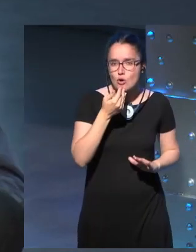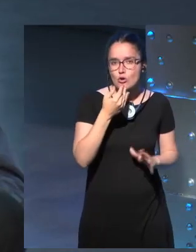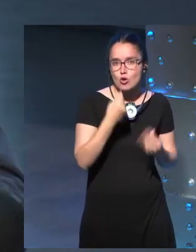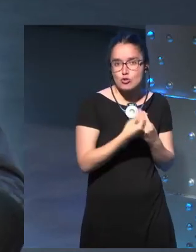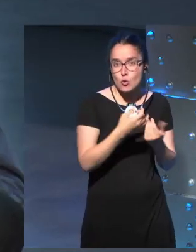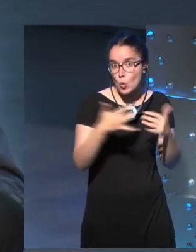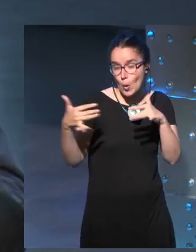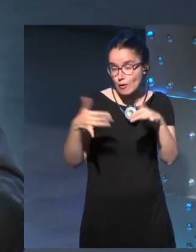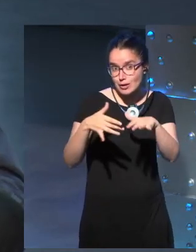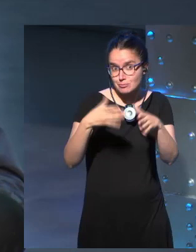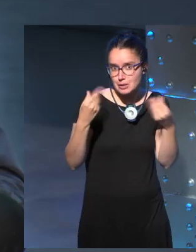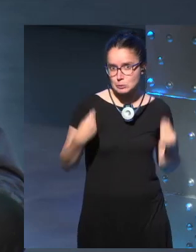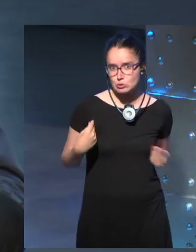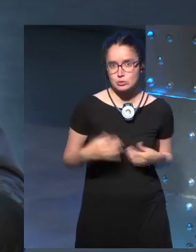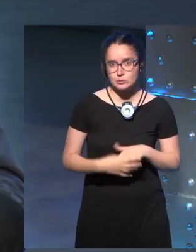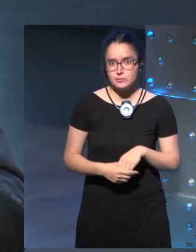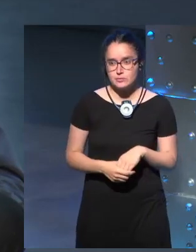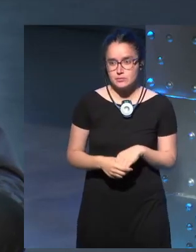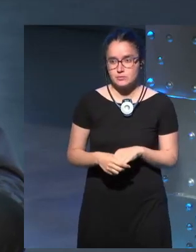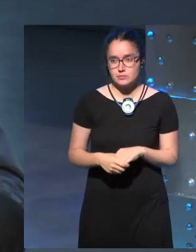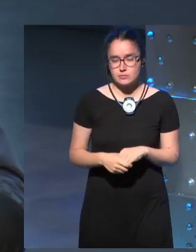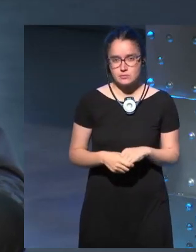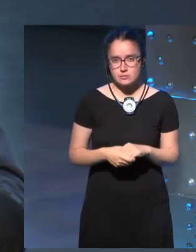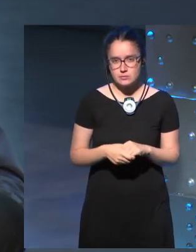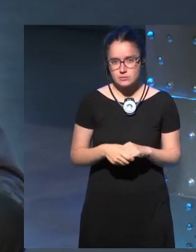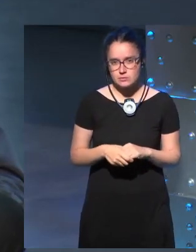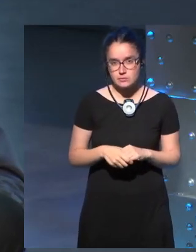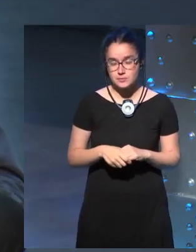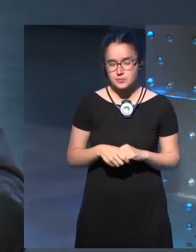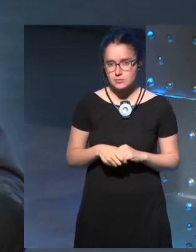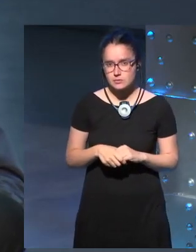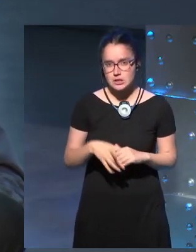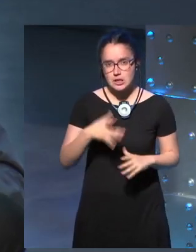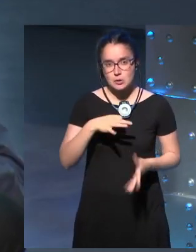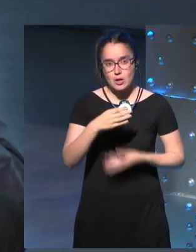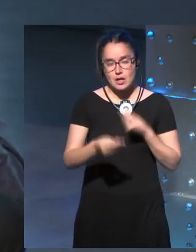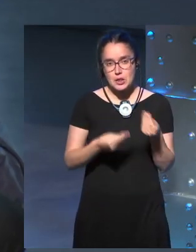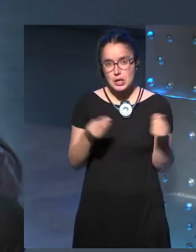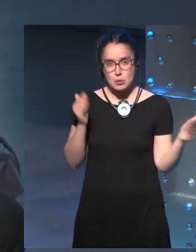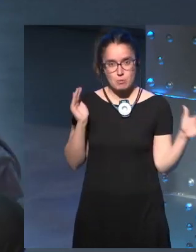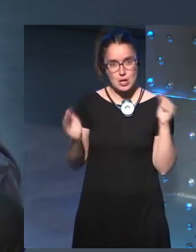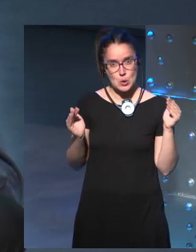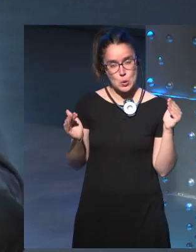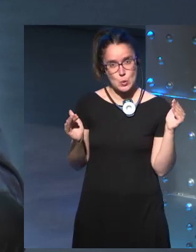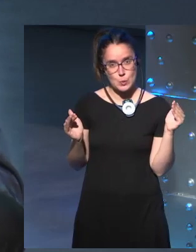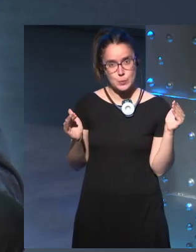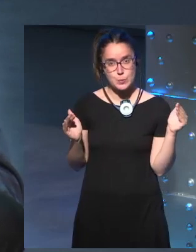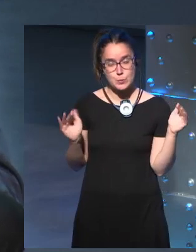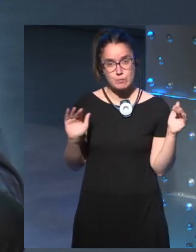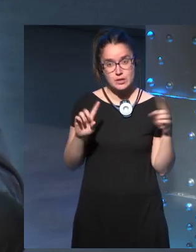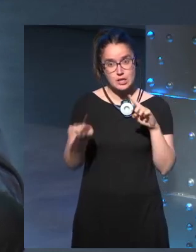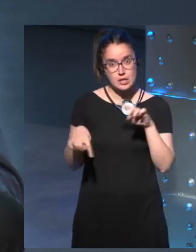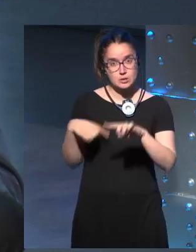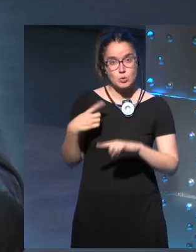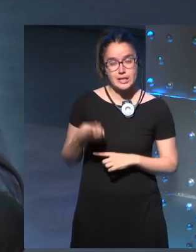that he's got. And you can do that for a certain period of time, and then we